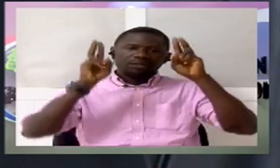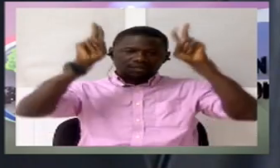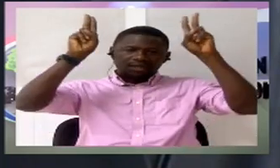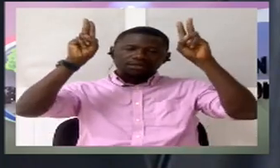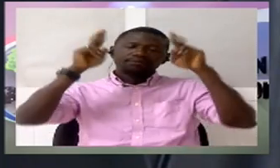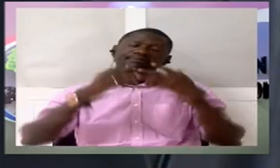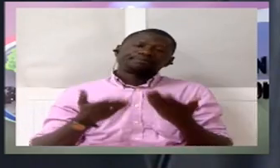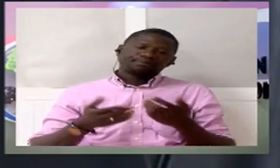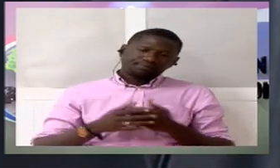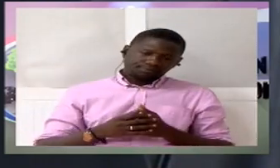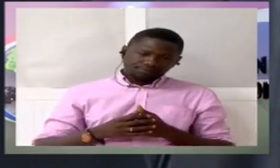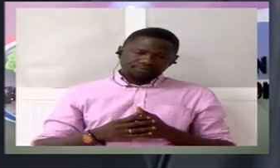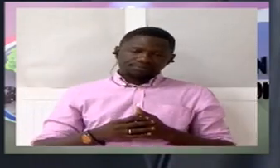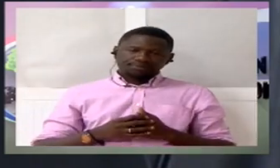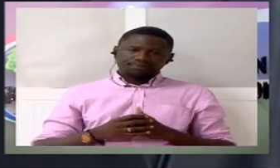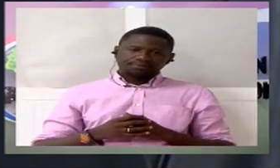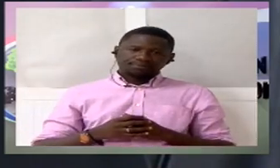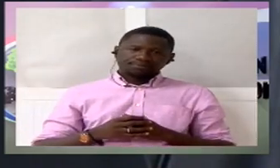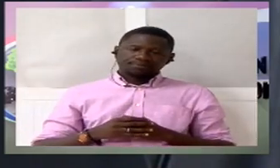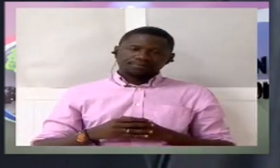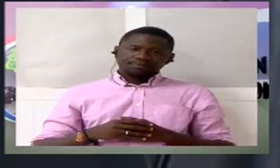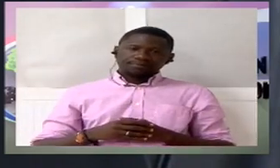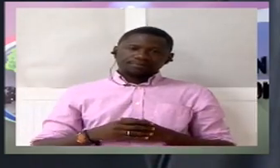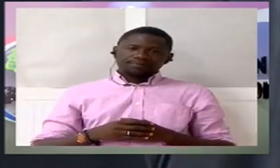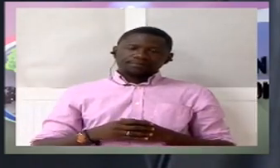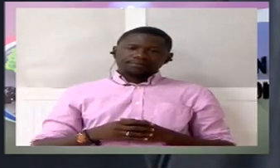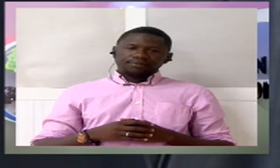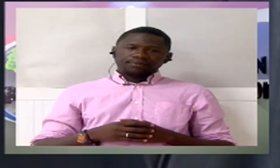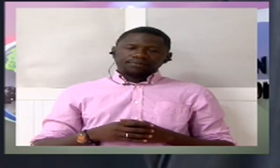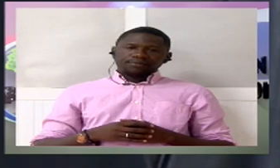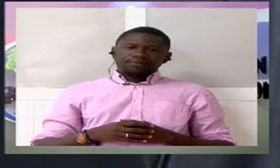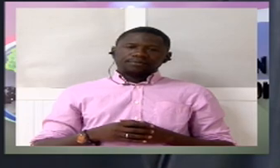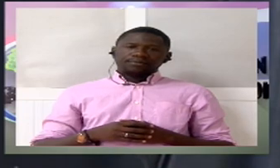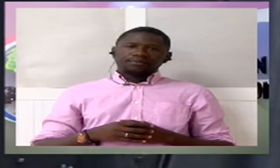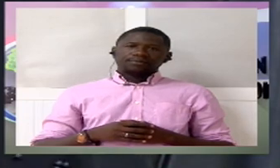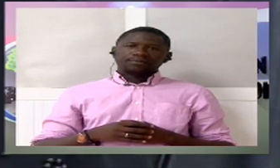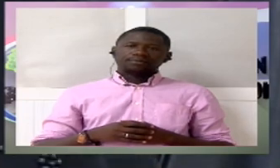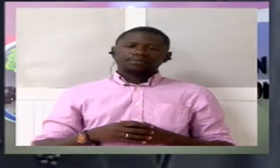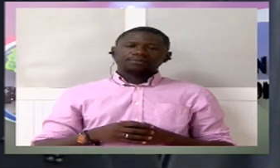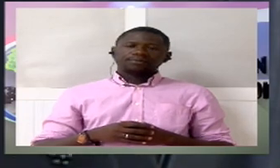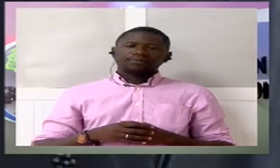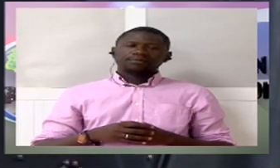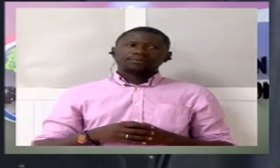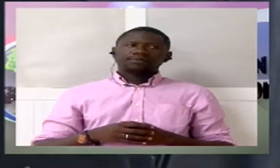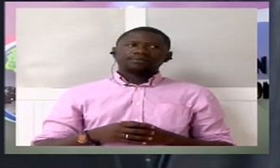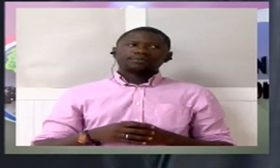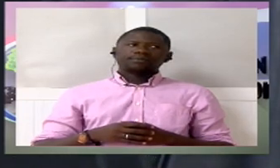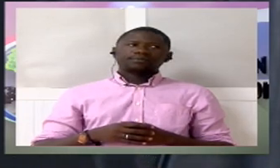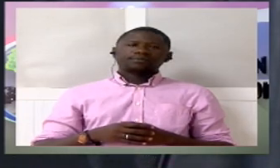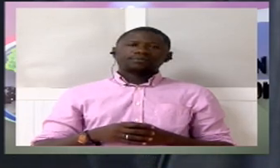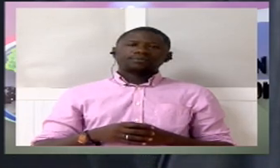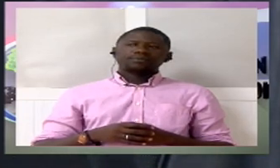la karola kata hanfo civilian la karola? What did you mean, famu adunta Yahya Jammeh la kolo kono?